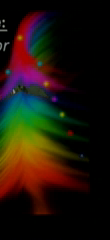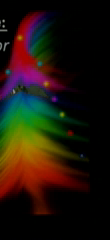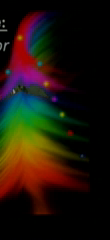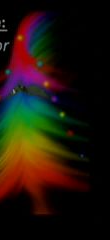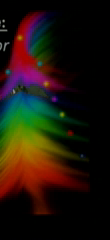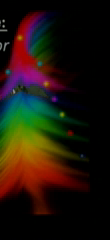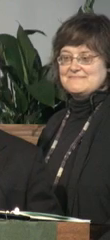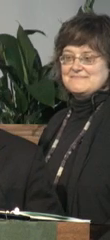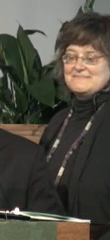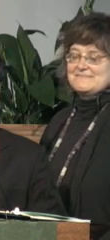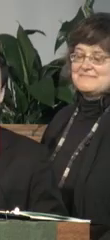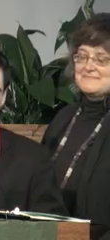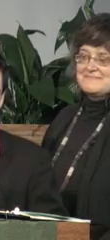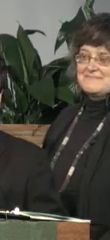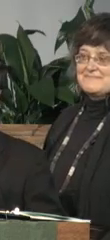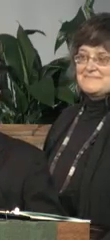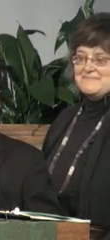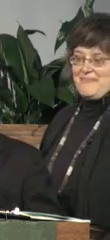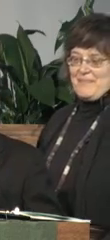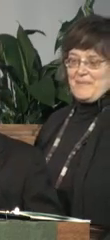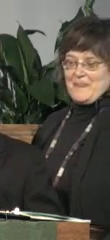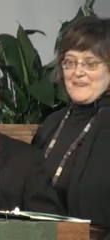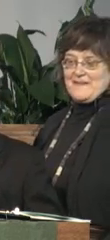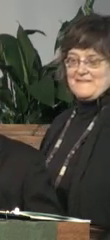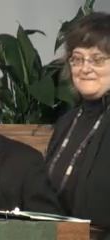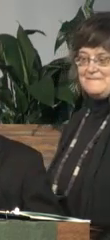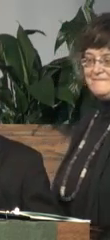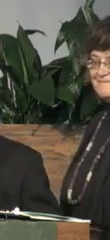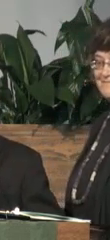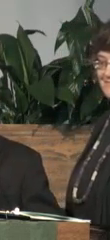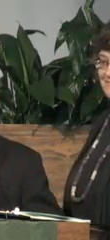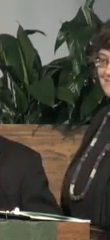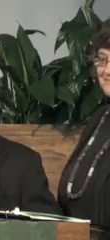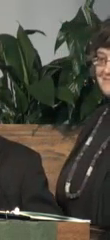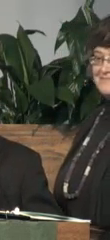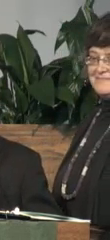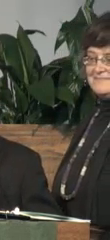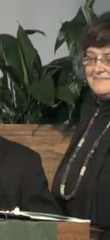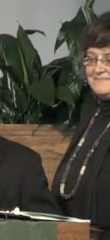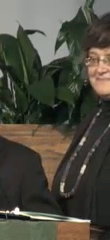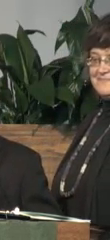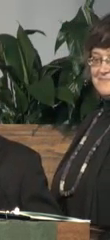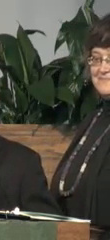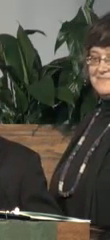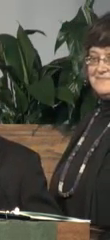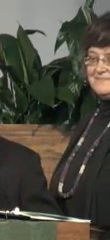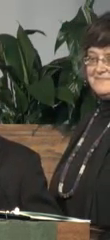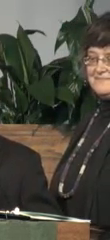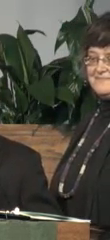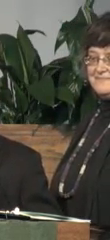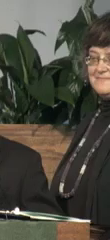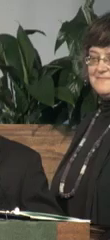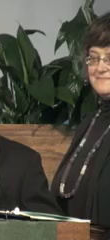little nervous, but please bear with me. I just want to get all this information out to you.